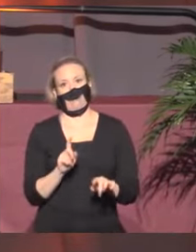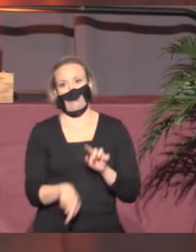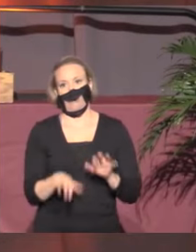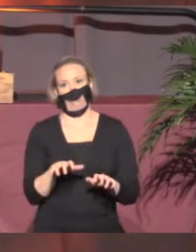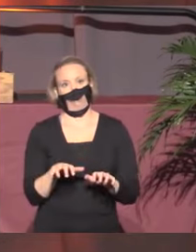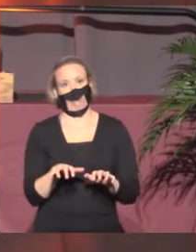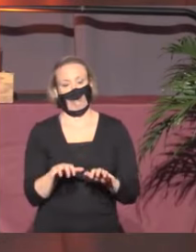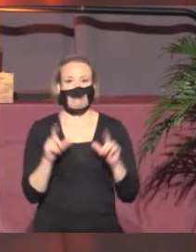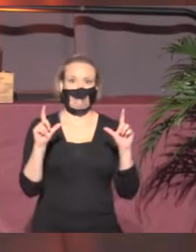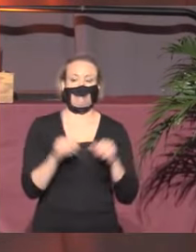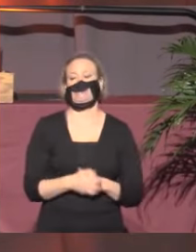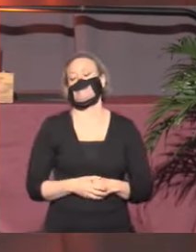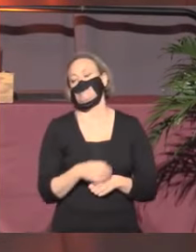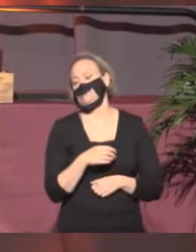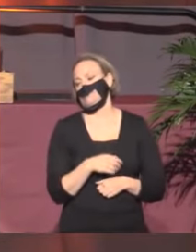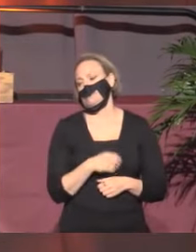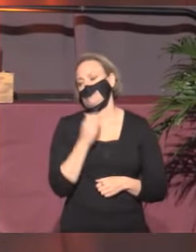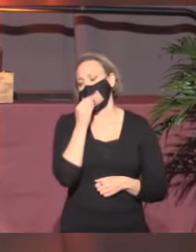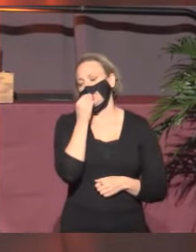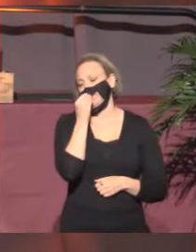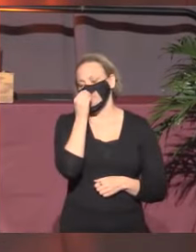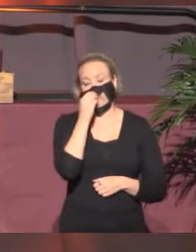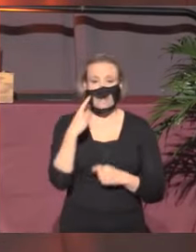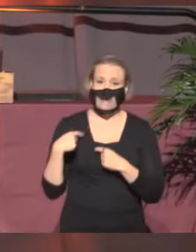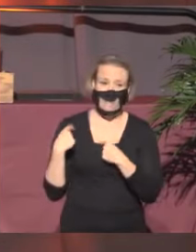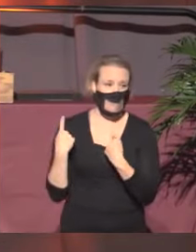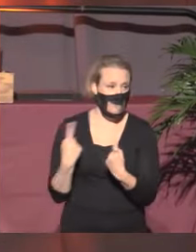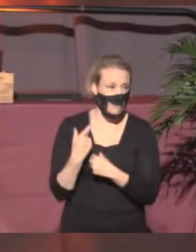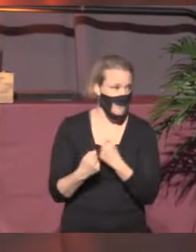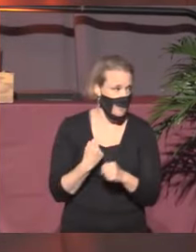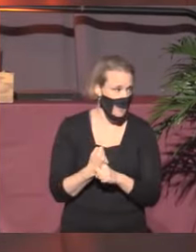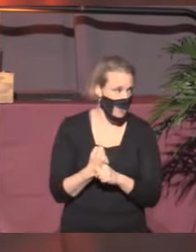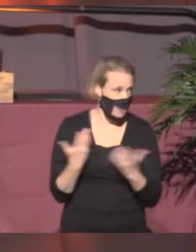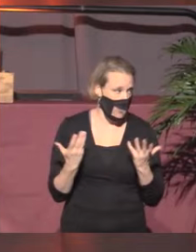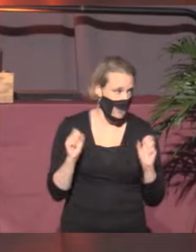What more could possibly be said about this last year that hasn't been said already?